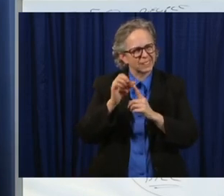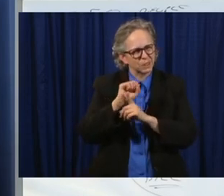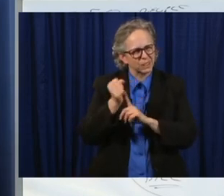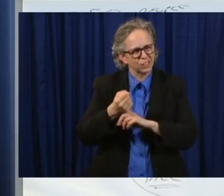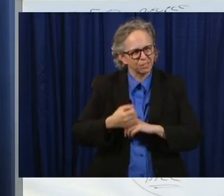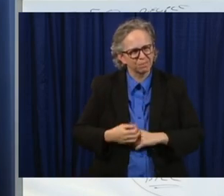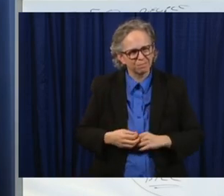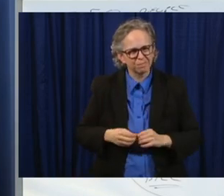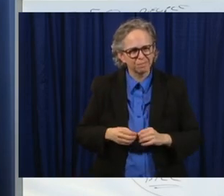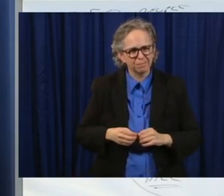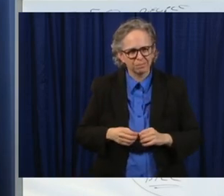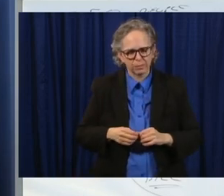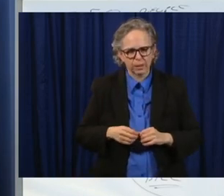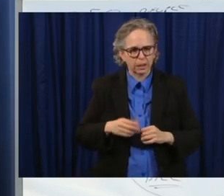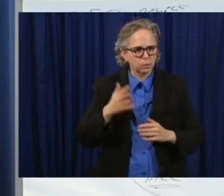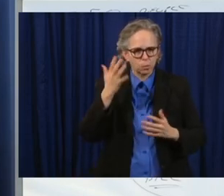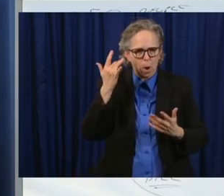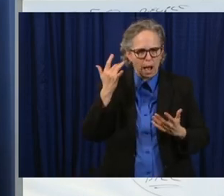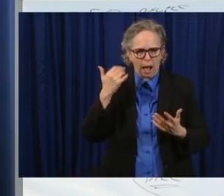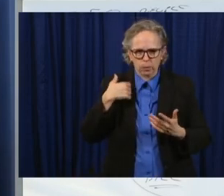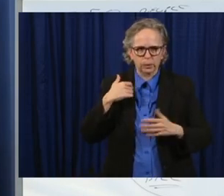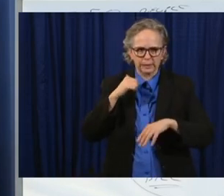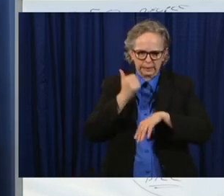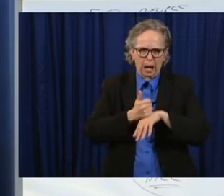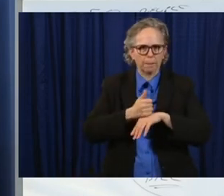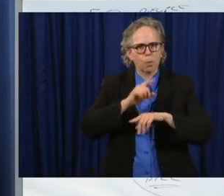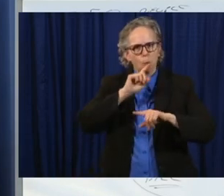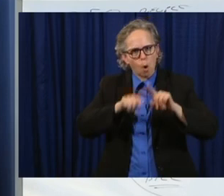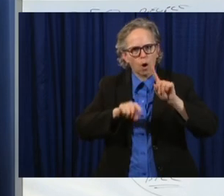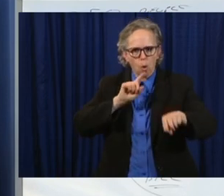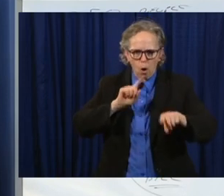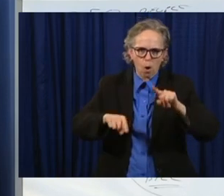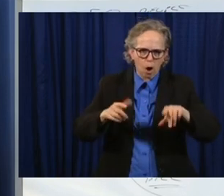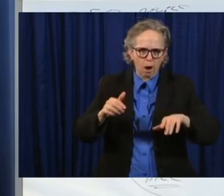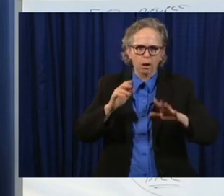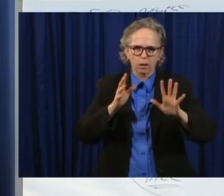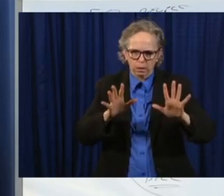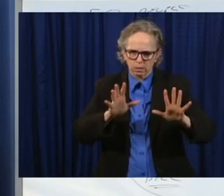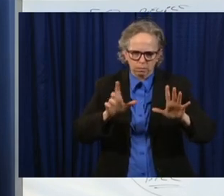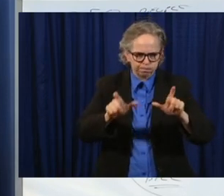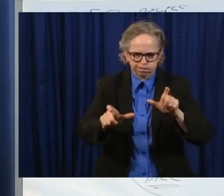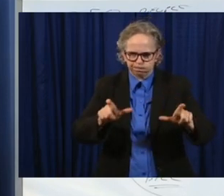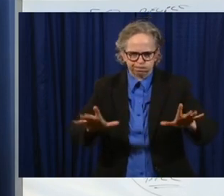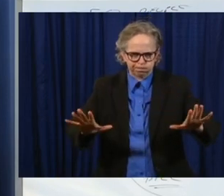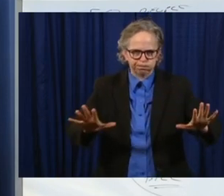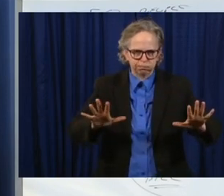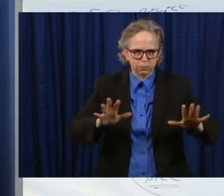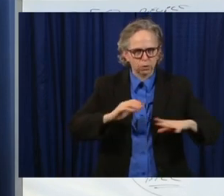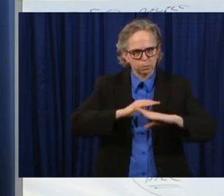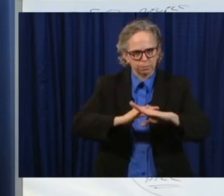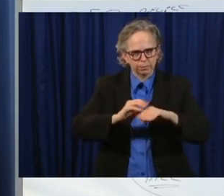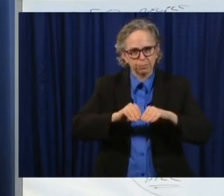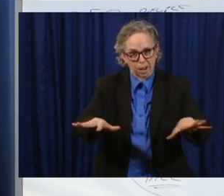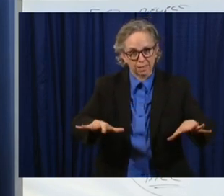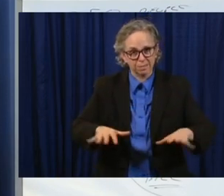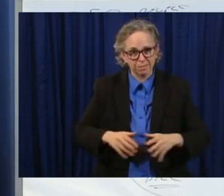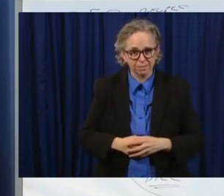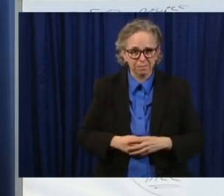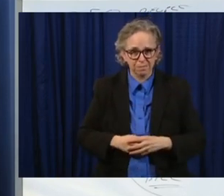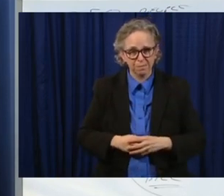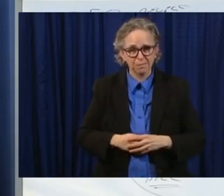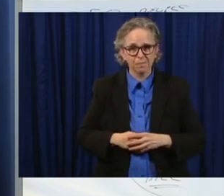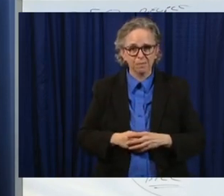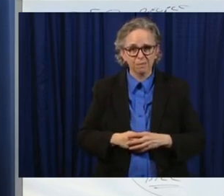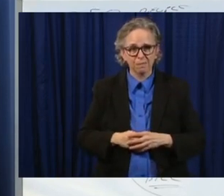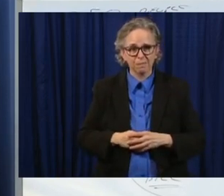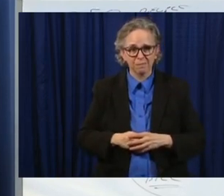we had to put out some orders that would certainly not have been acceptable or